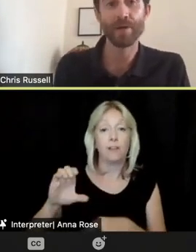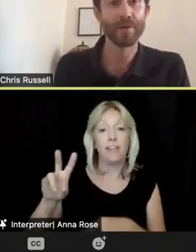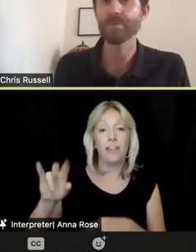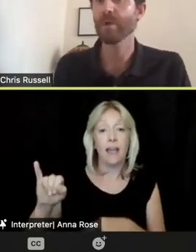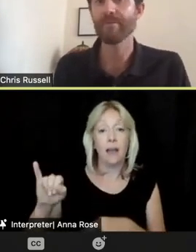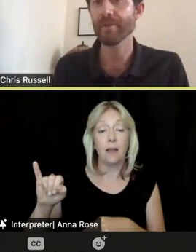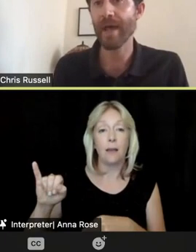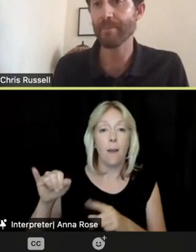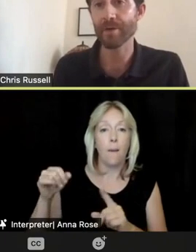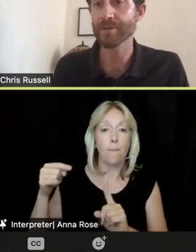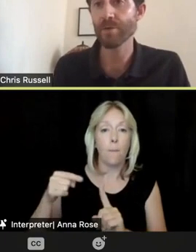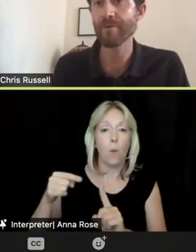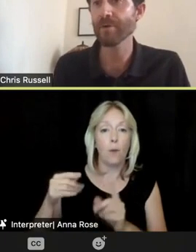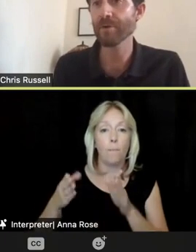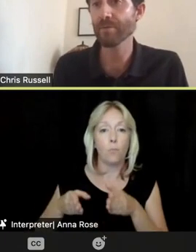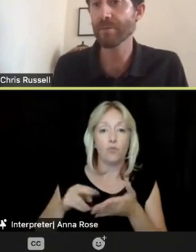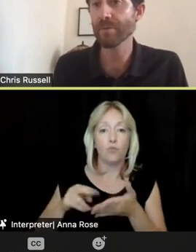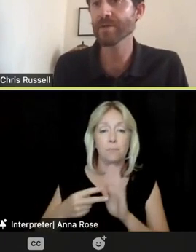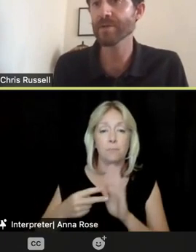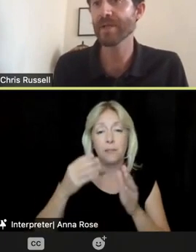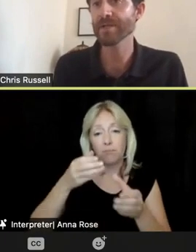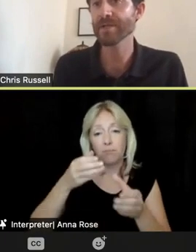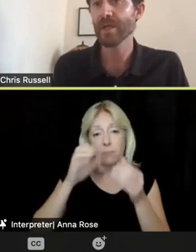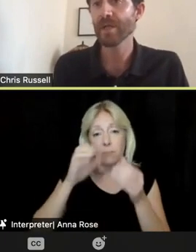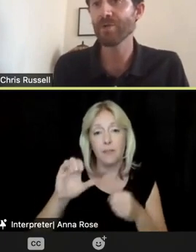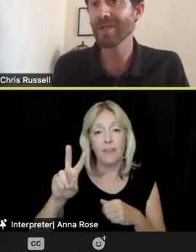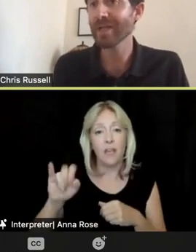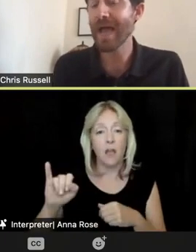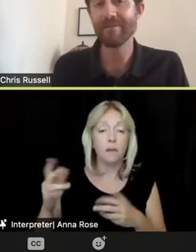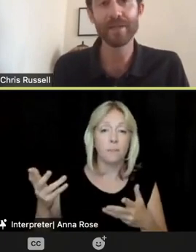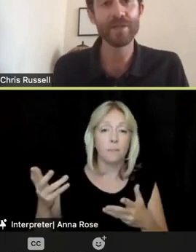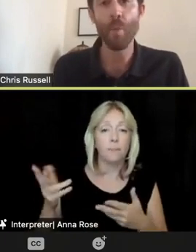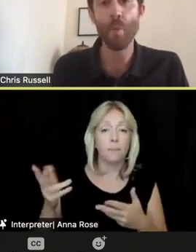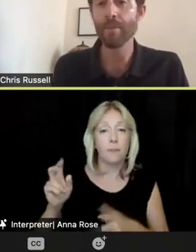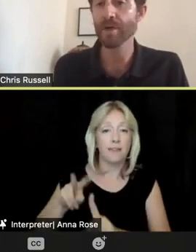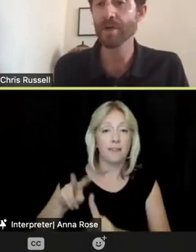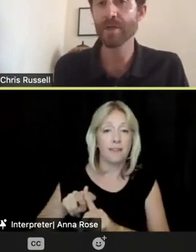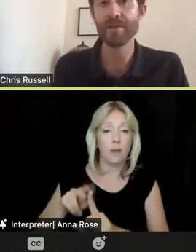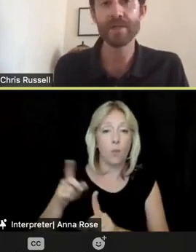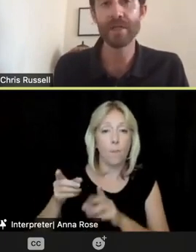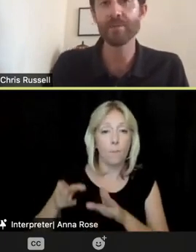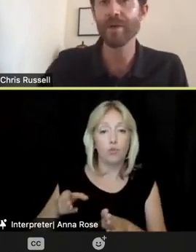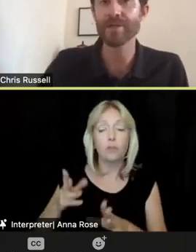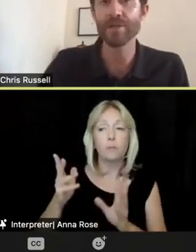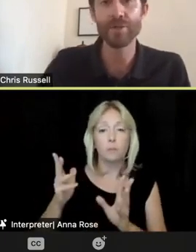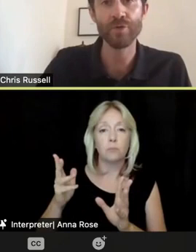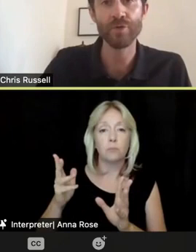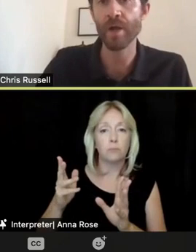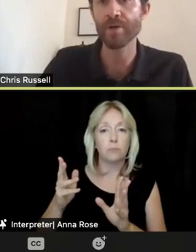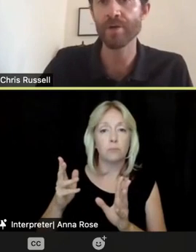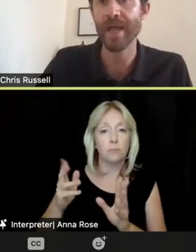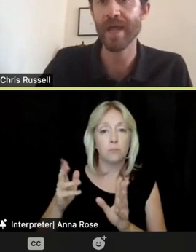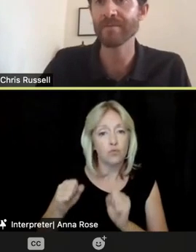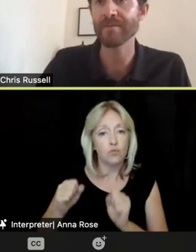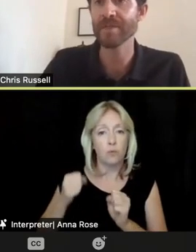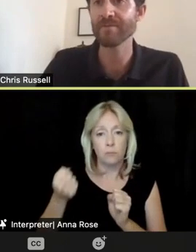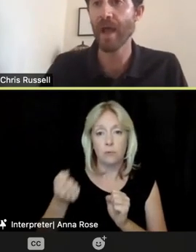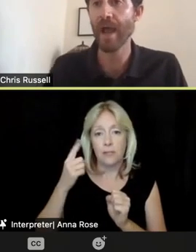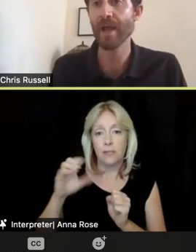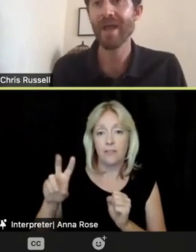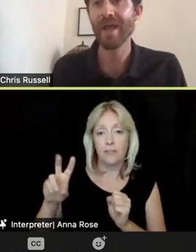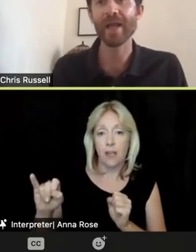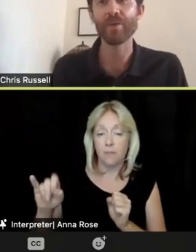point person, whoever that person is. You need to have at least one person on the team who has a strong understanding